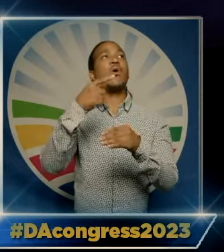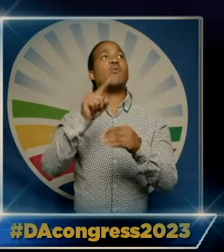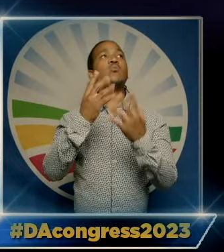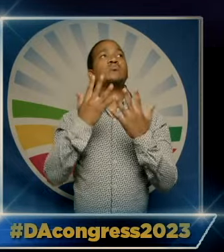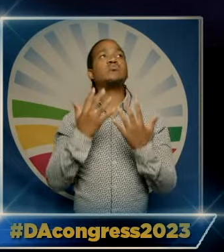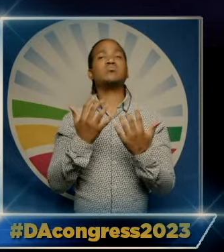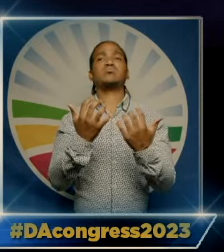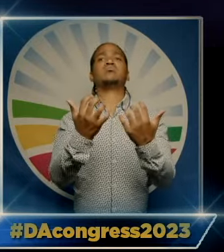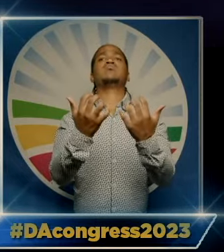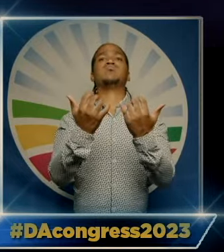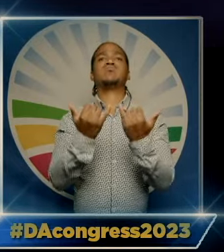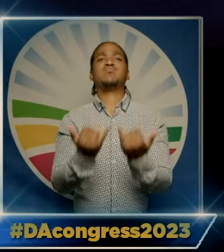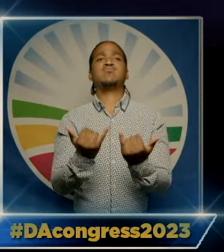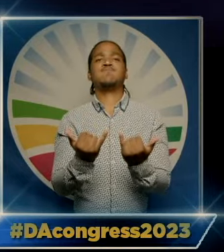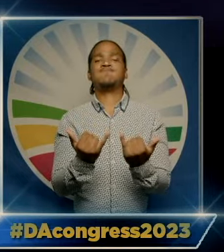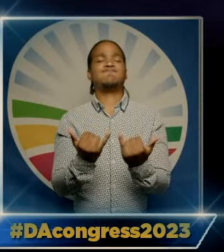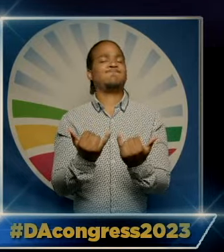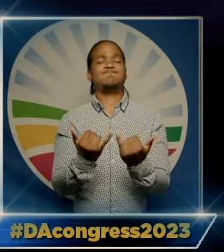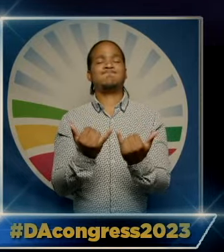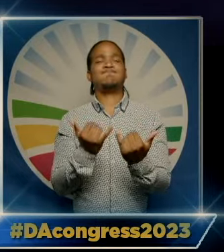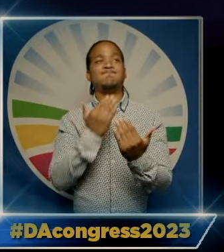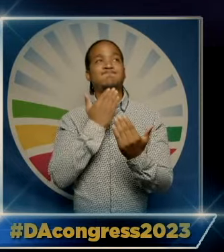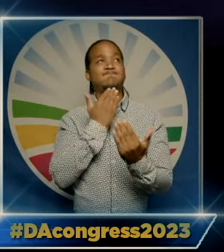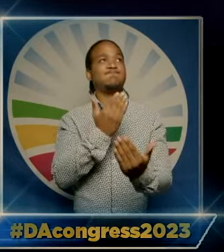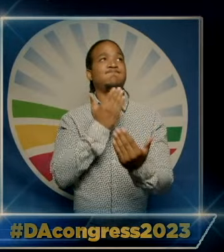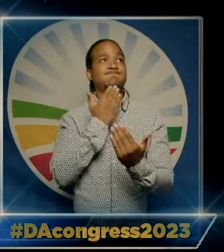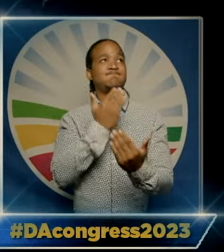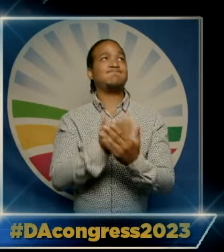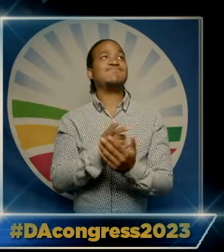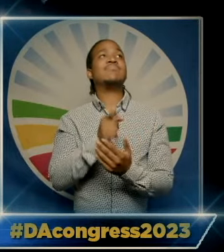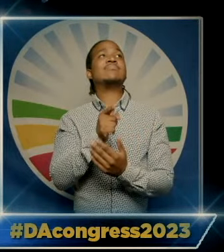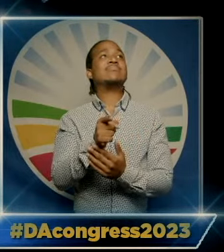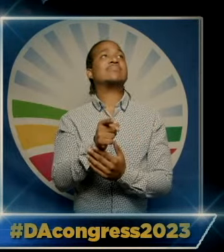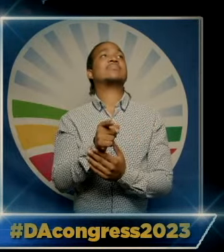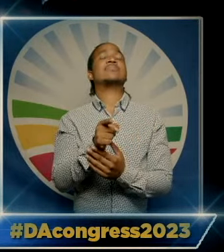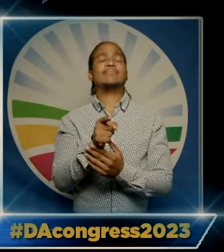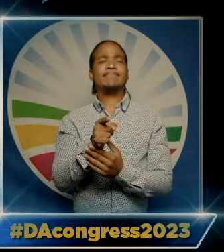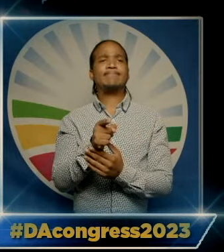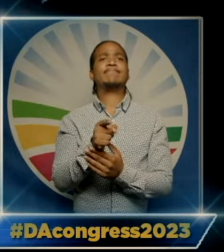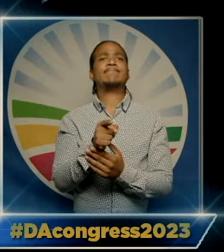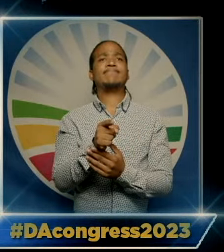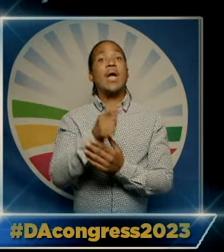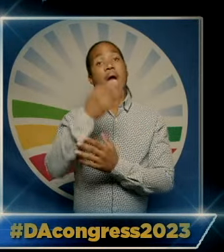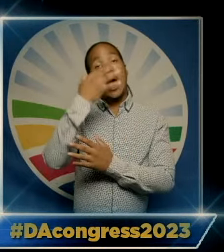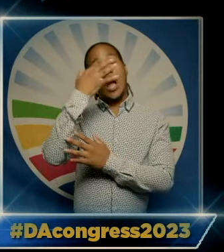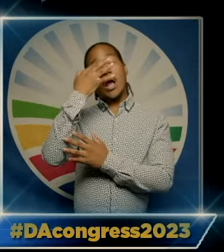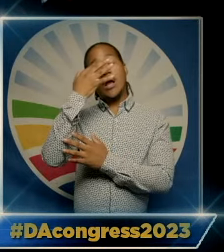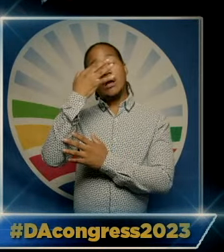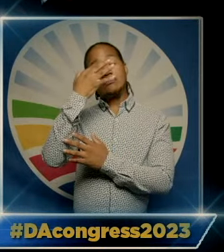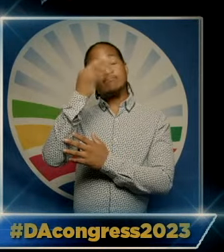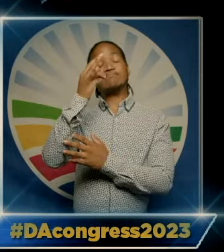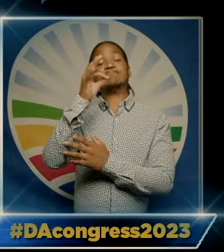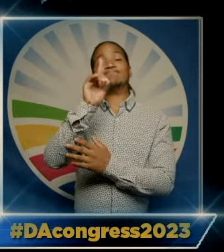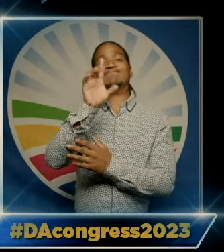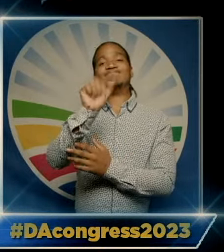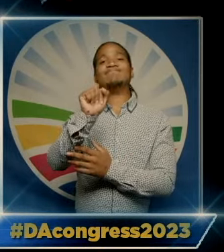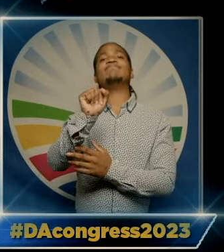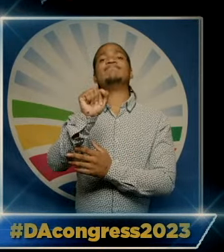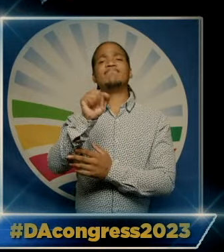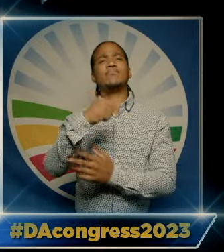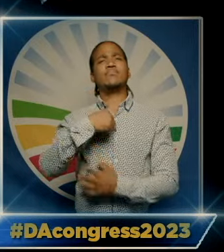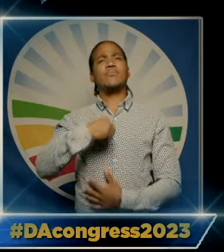fuweng wona. As mayor of the longest standing DA majority government, I stand here today and